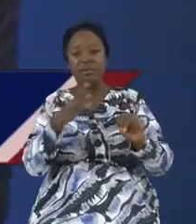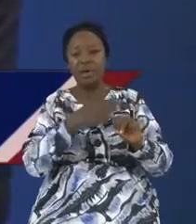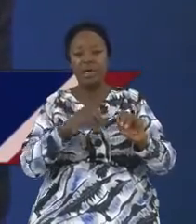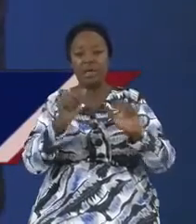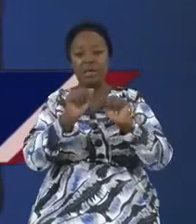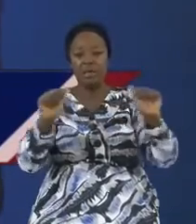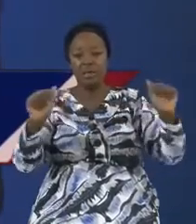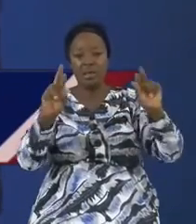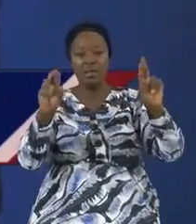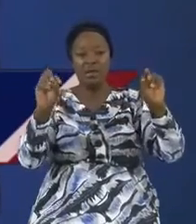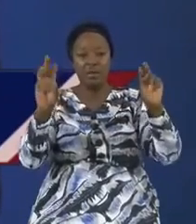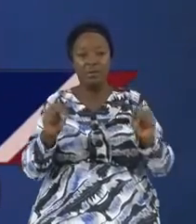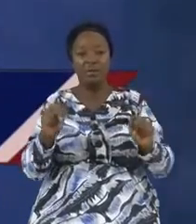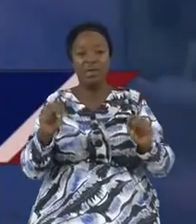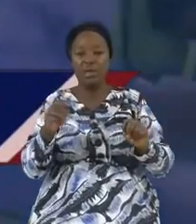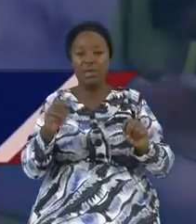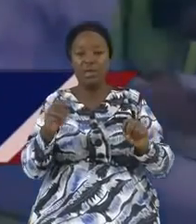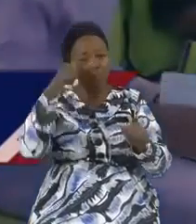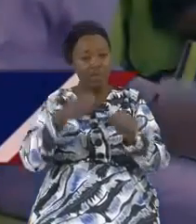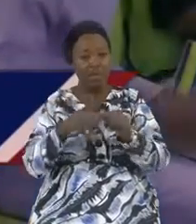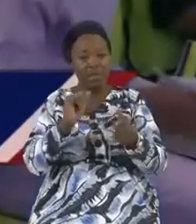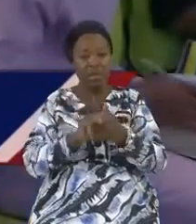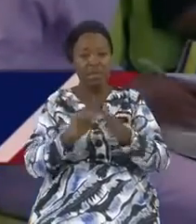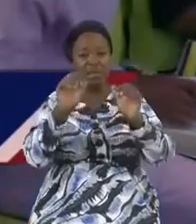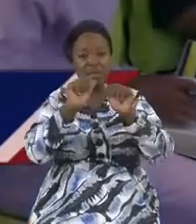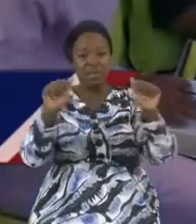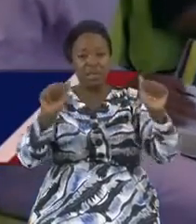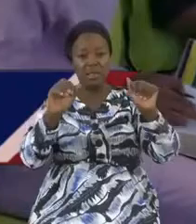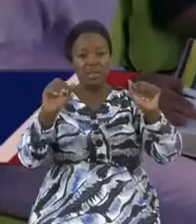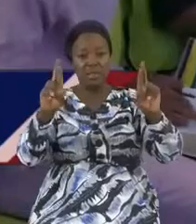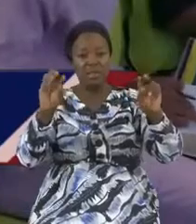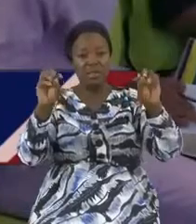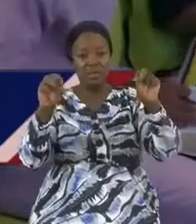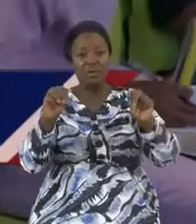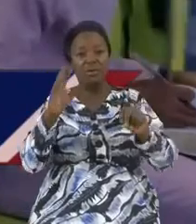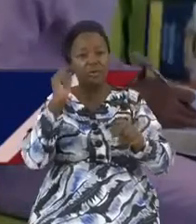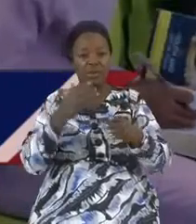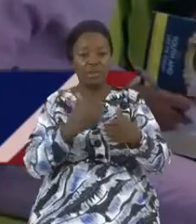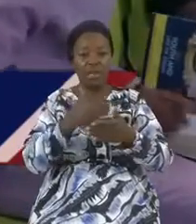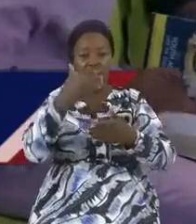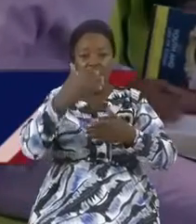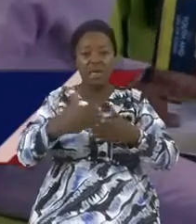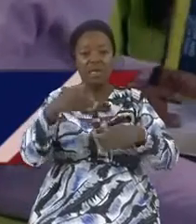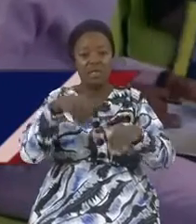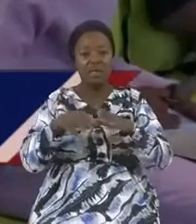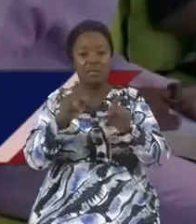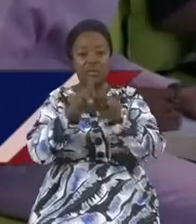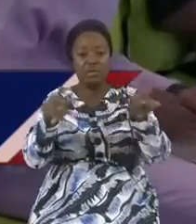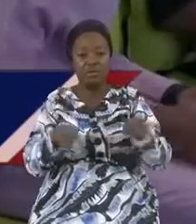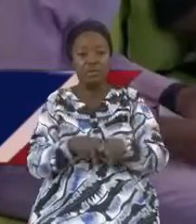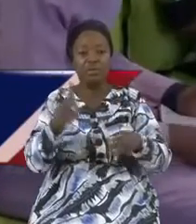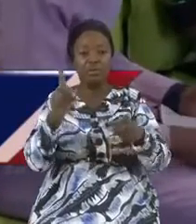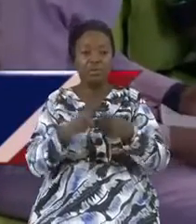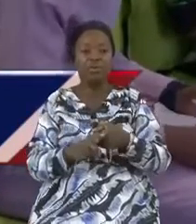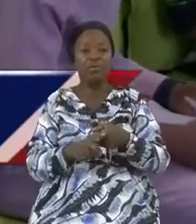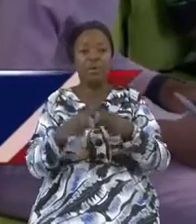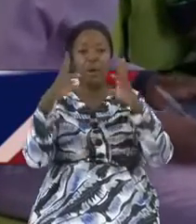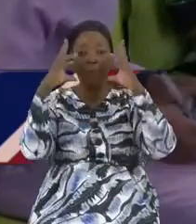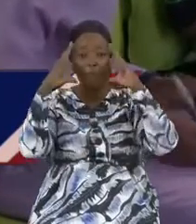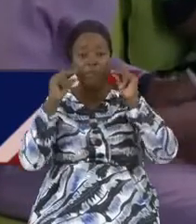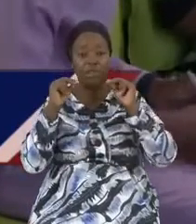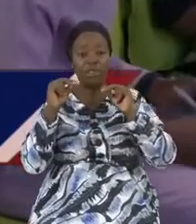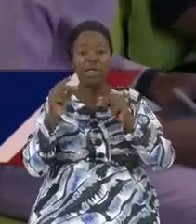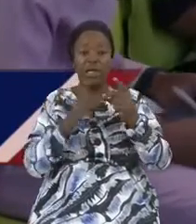was next in position to Moses, and Miriam next in position to Aaron in